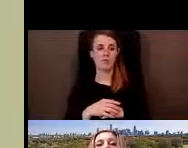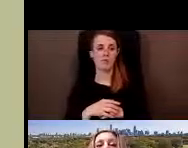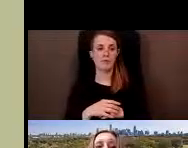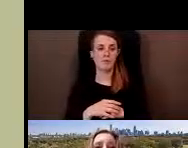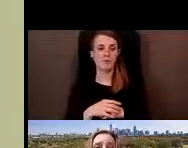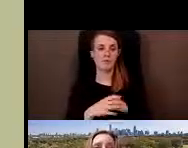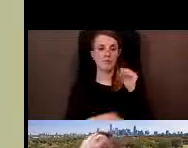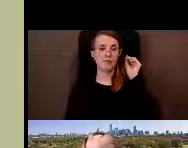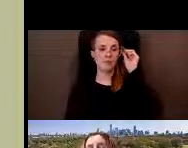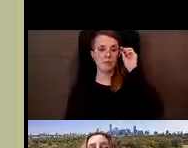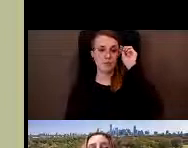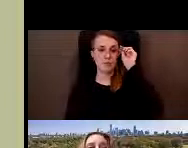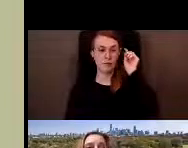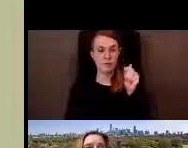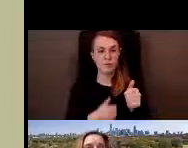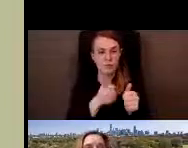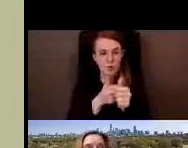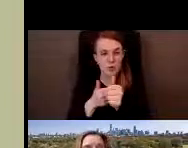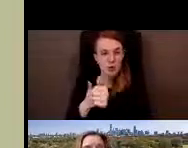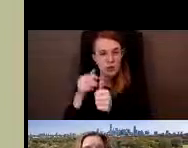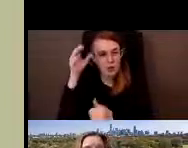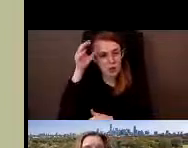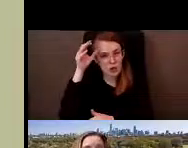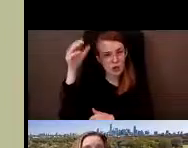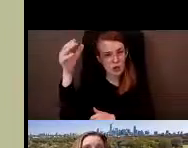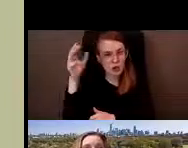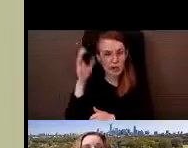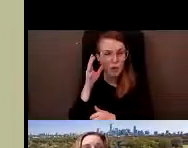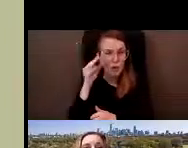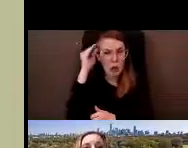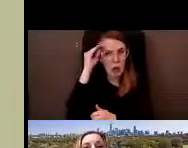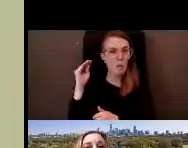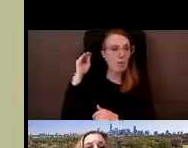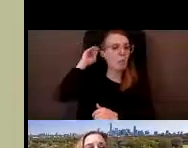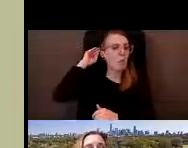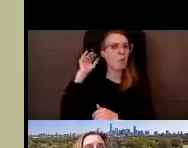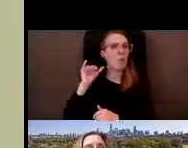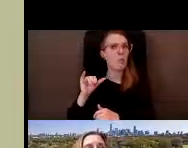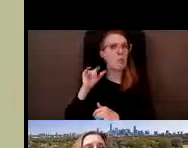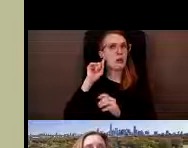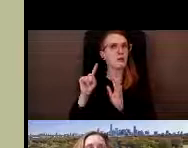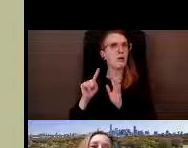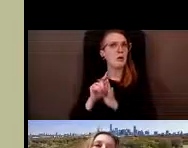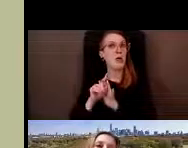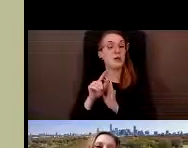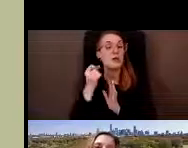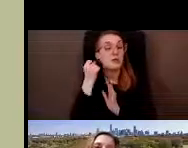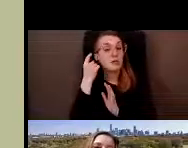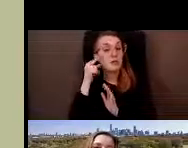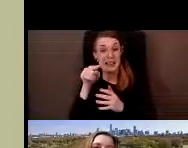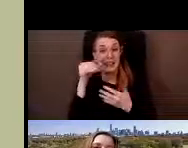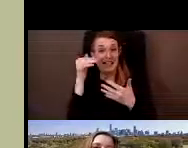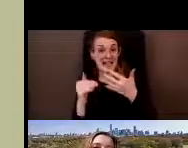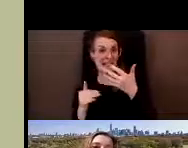So following each of these concepts, we'll have some key takeaways as a reminder. And don't worry, you don't have to memorize this list, but we do have